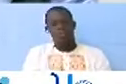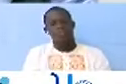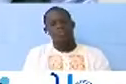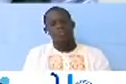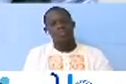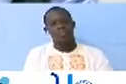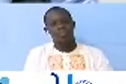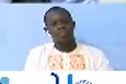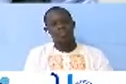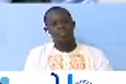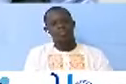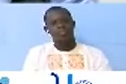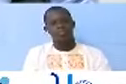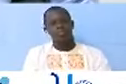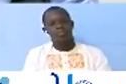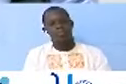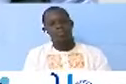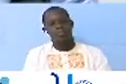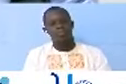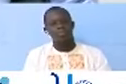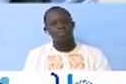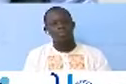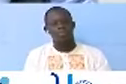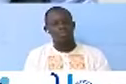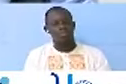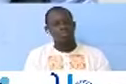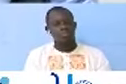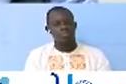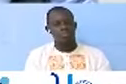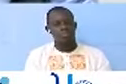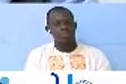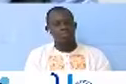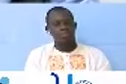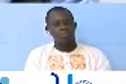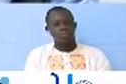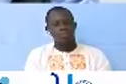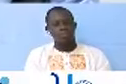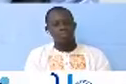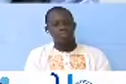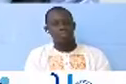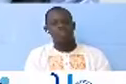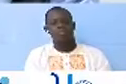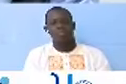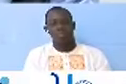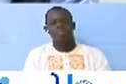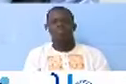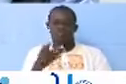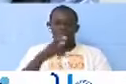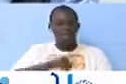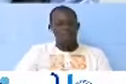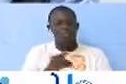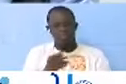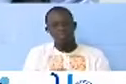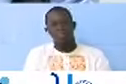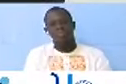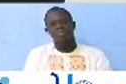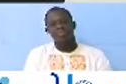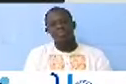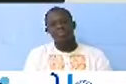mai. Wati ki sanji jeldel si fuk sain kambe bula kay bula di sain na. I watali. It took some time.